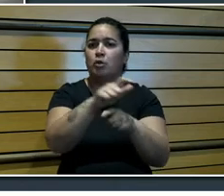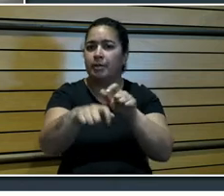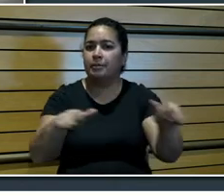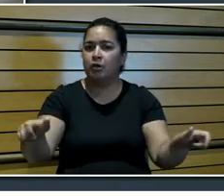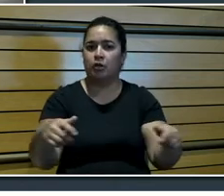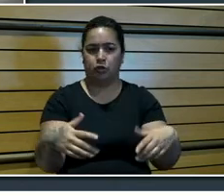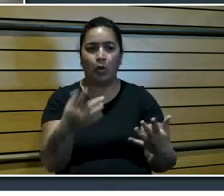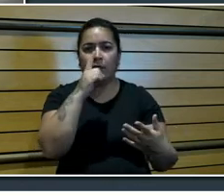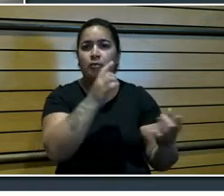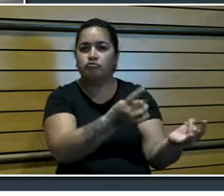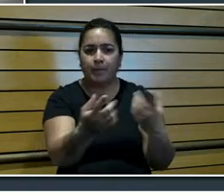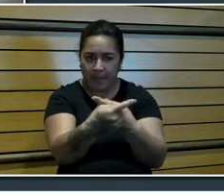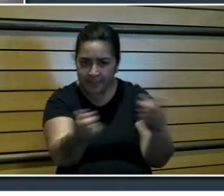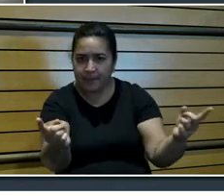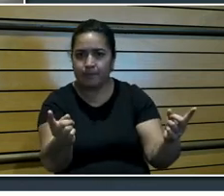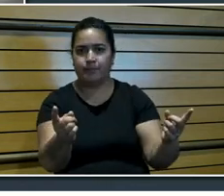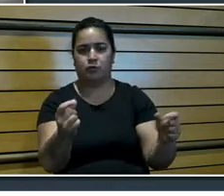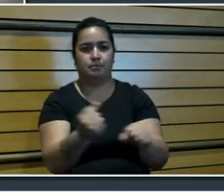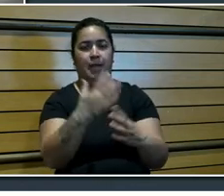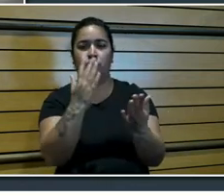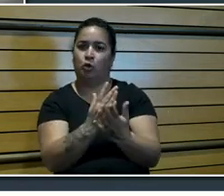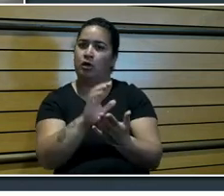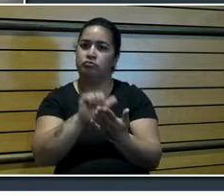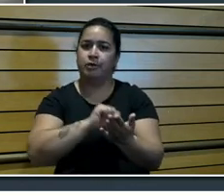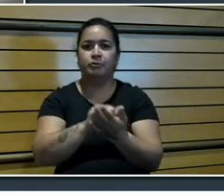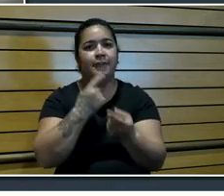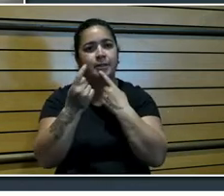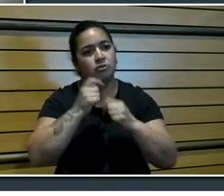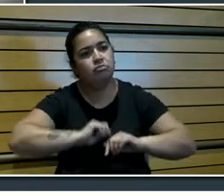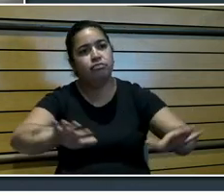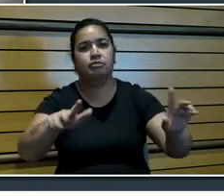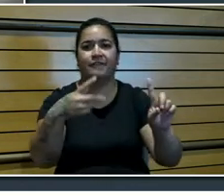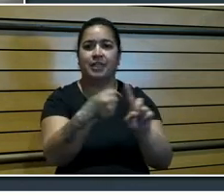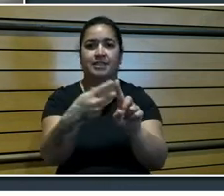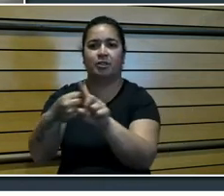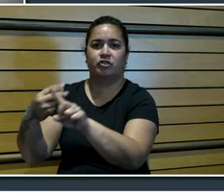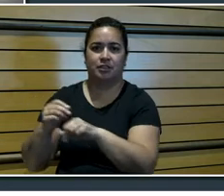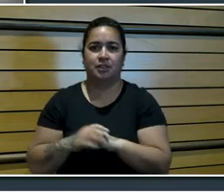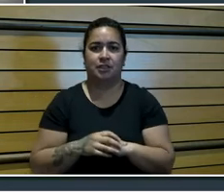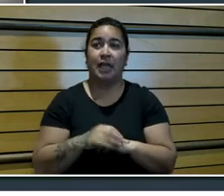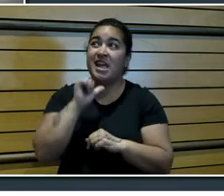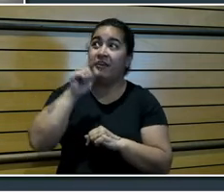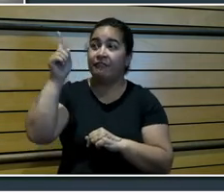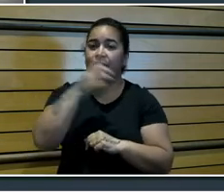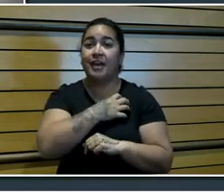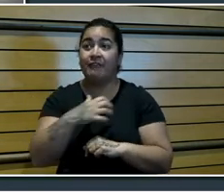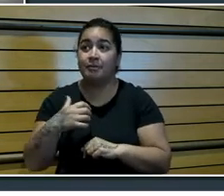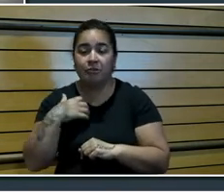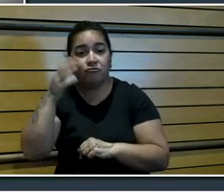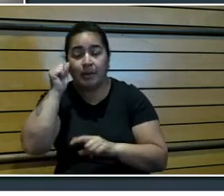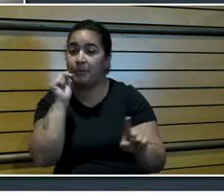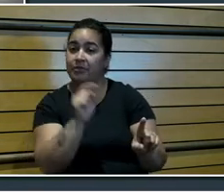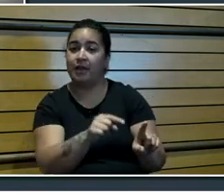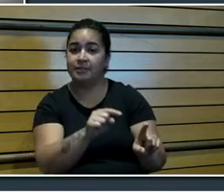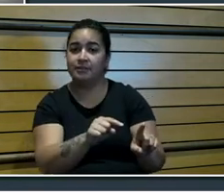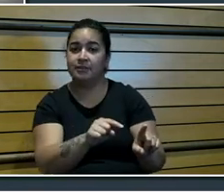them for the advent of vaccination kaupapa. Yet those health authorities initially kept such requests at arm's length, again